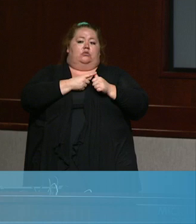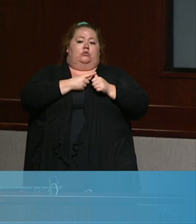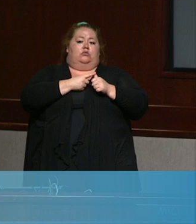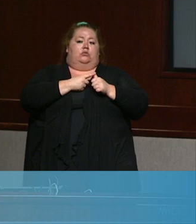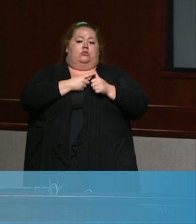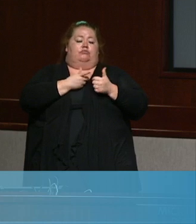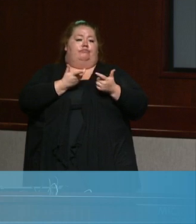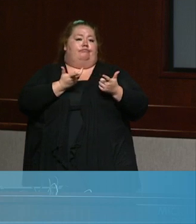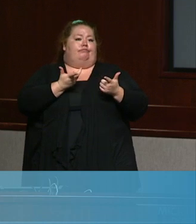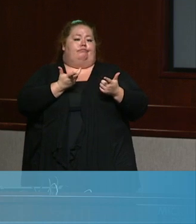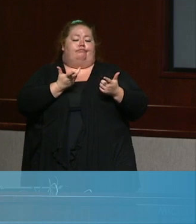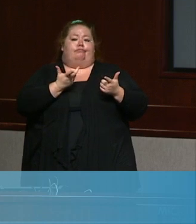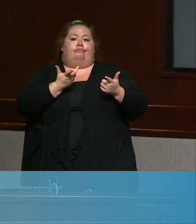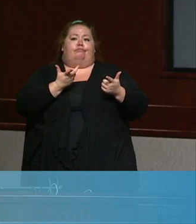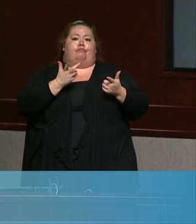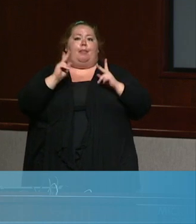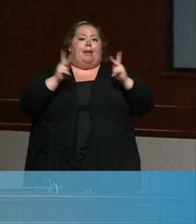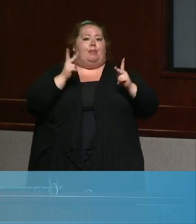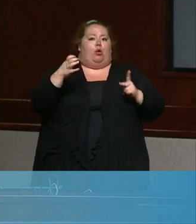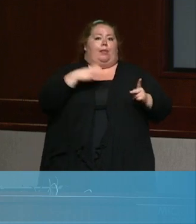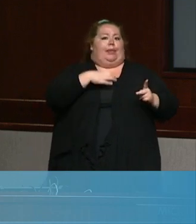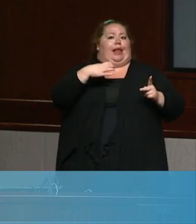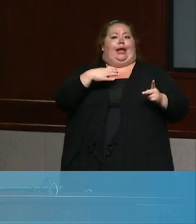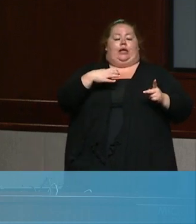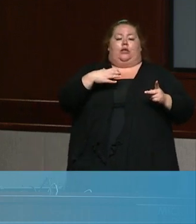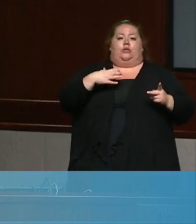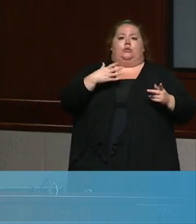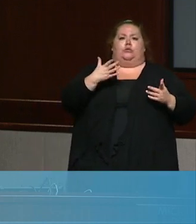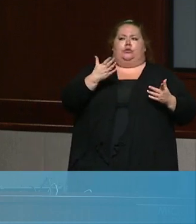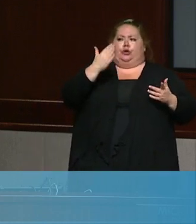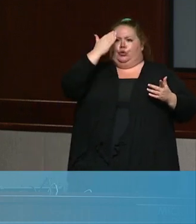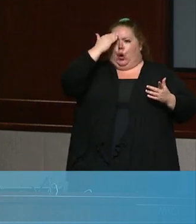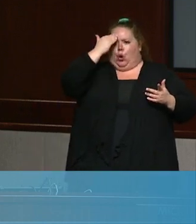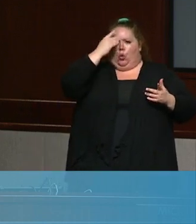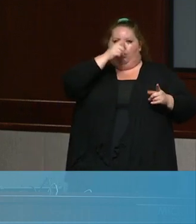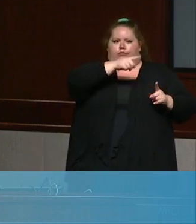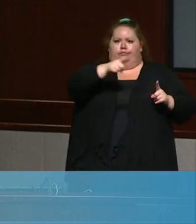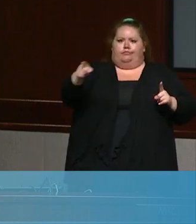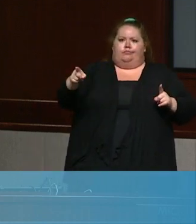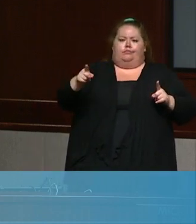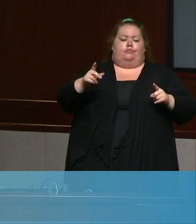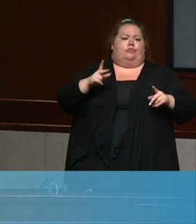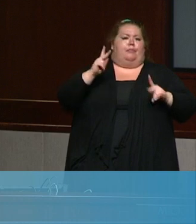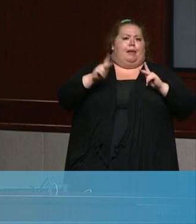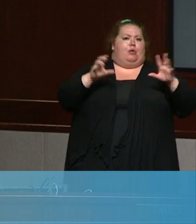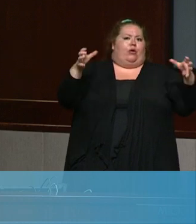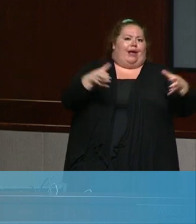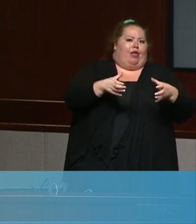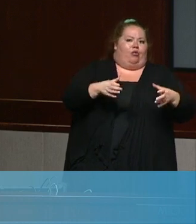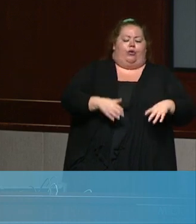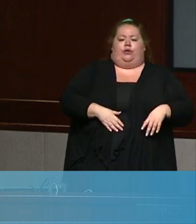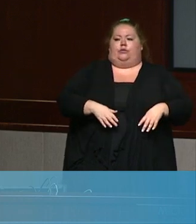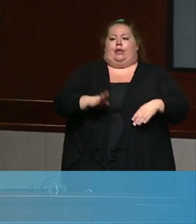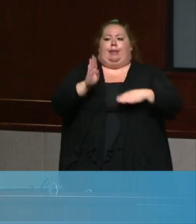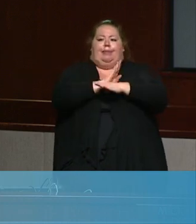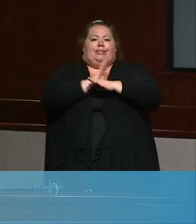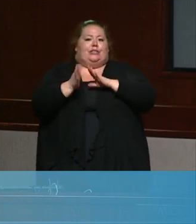get complaints or are aware of an activity, meaning a gathering or a business that's